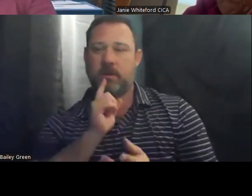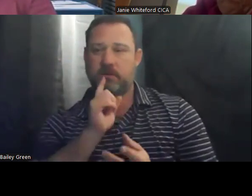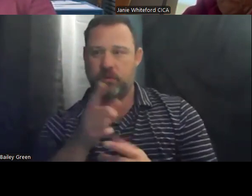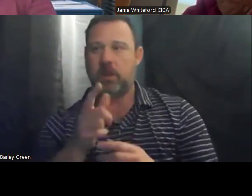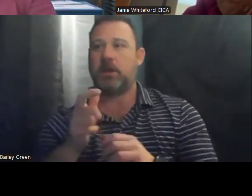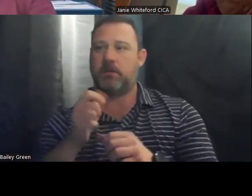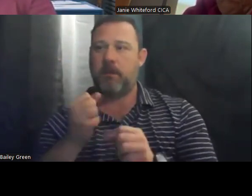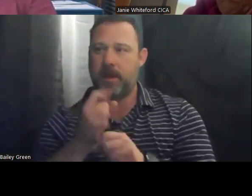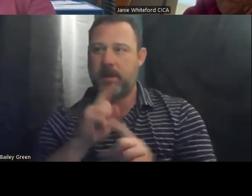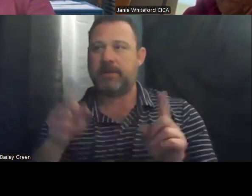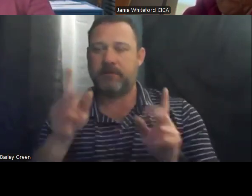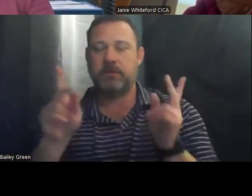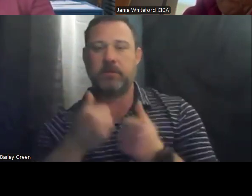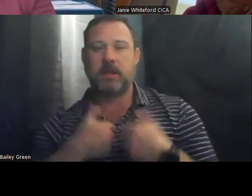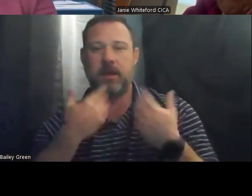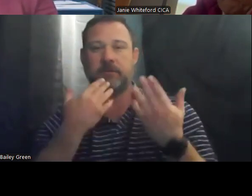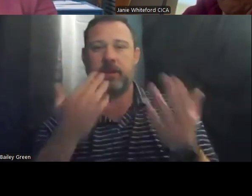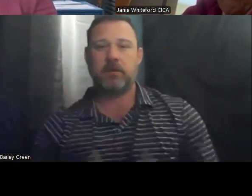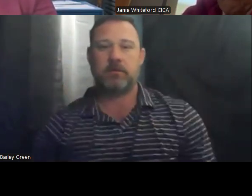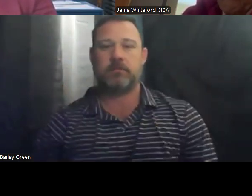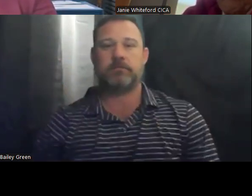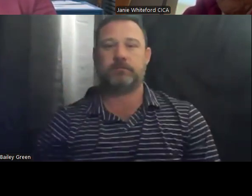a difference in people's lives. Thank you.